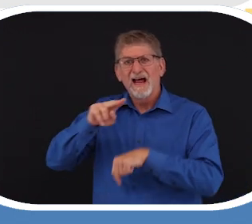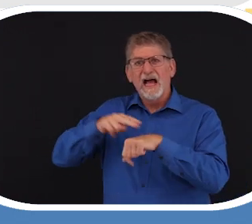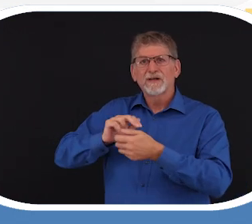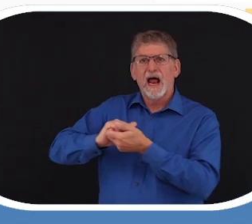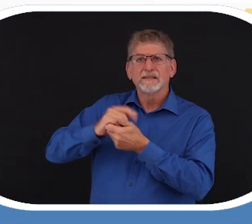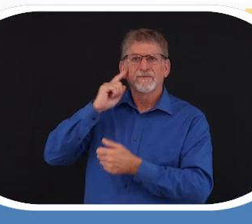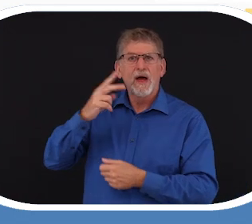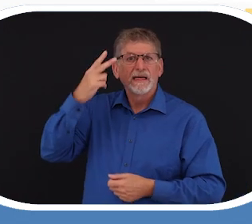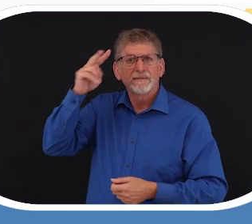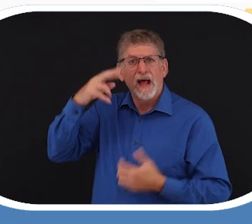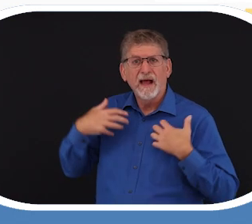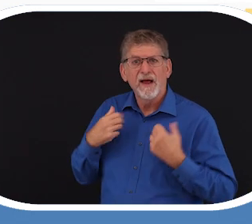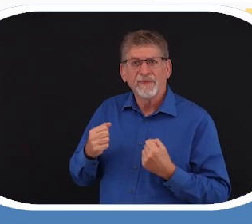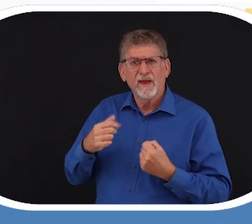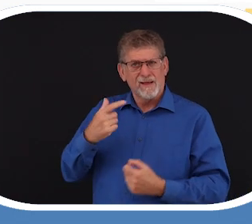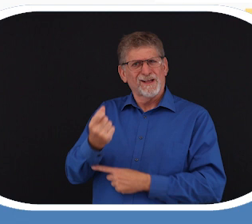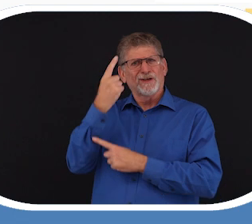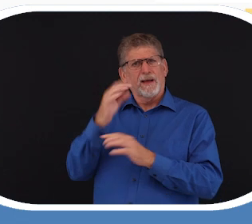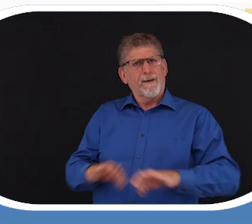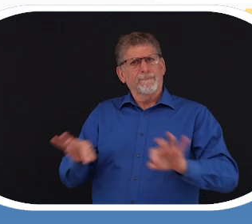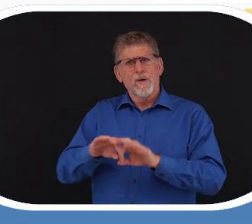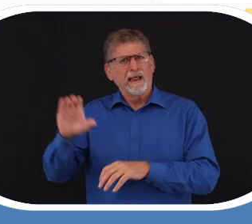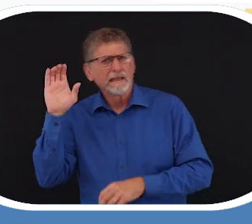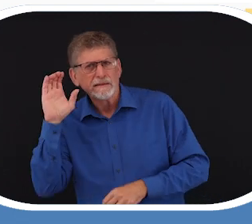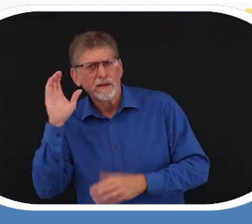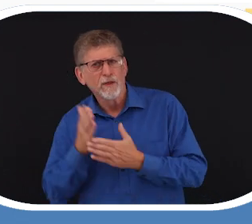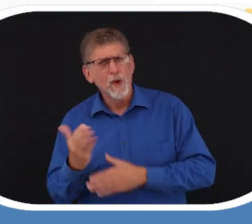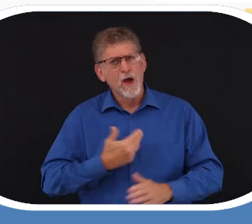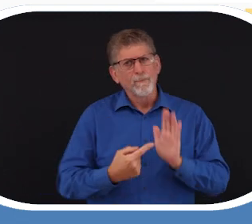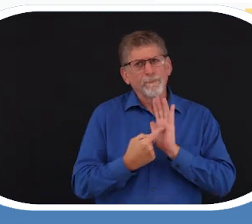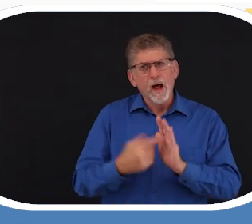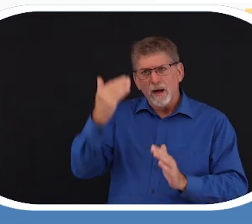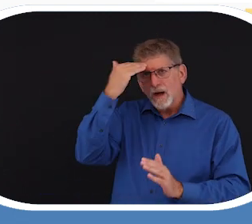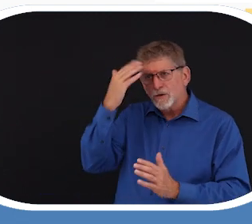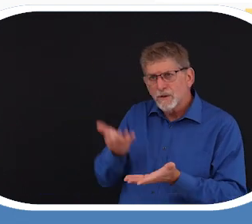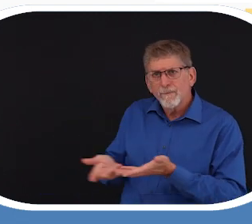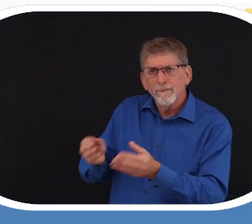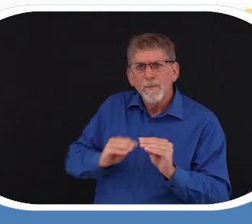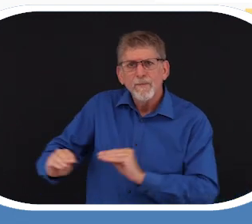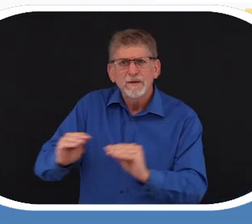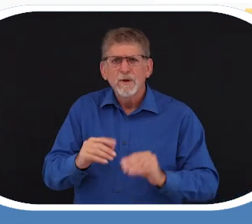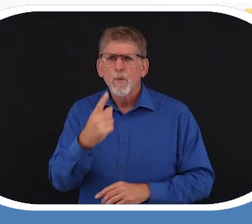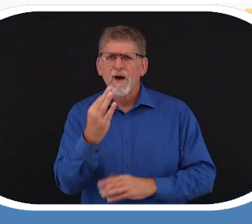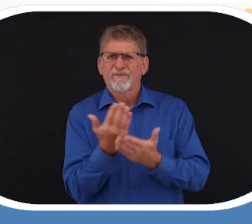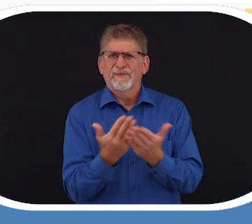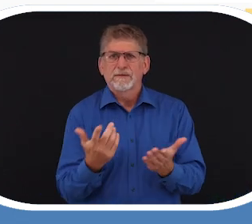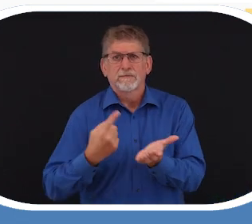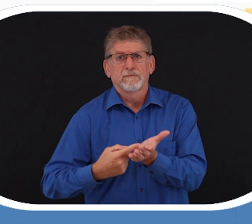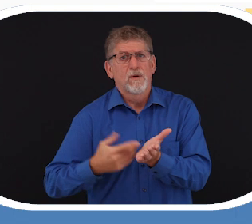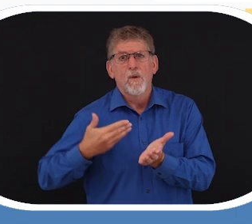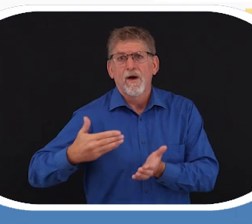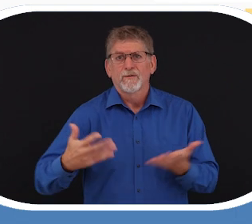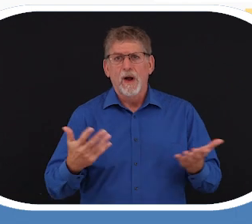Health. And we also understand the importance of listening. Through our model of knowledge mobilization, one of the things we often talk about is how